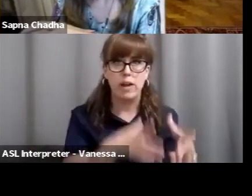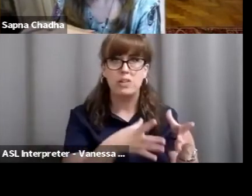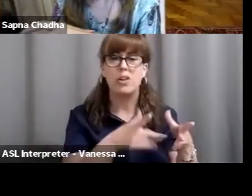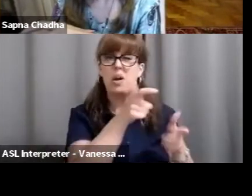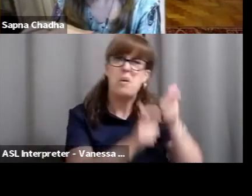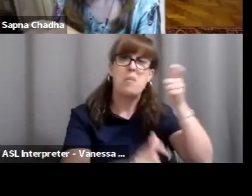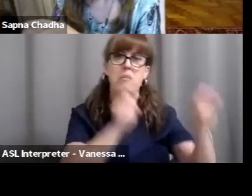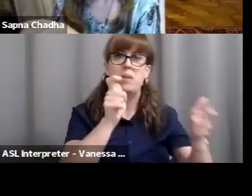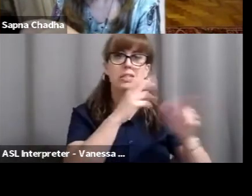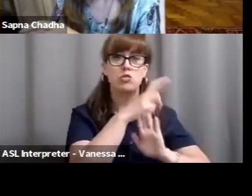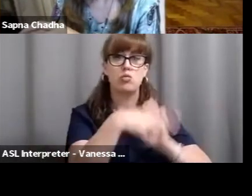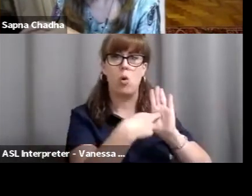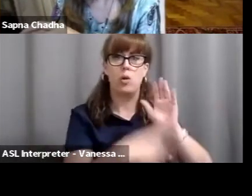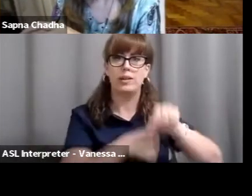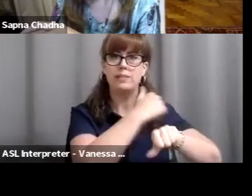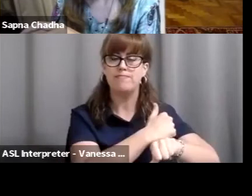the story.